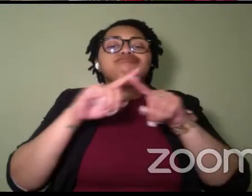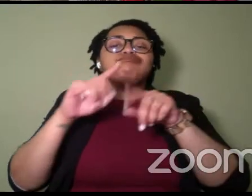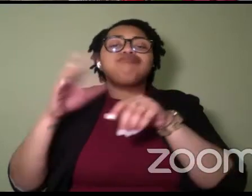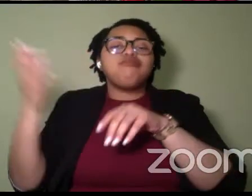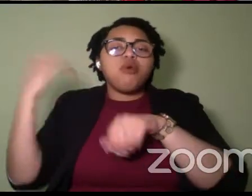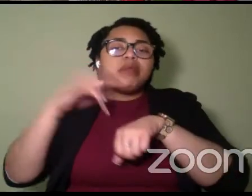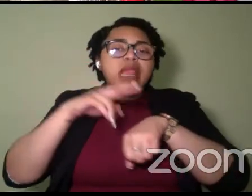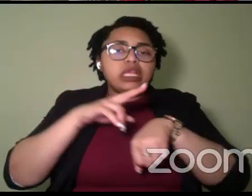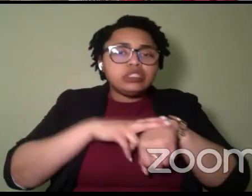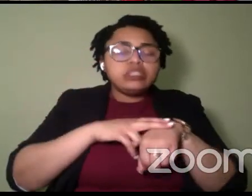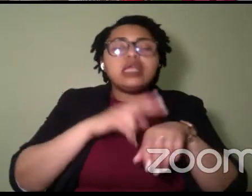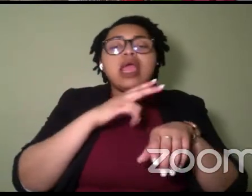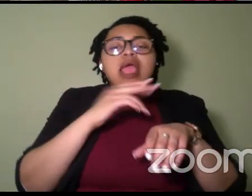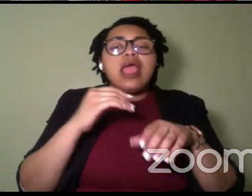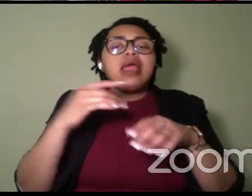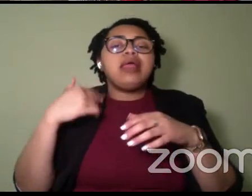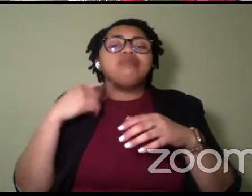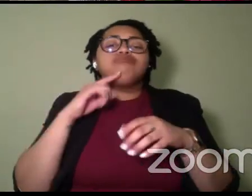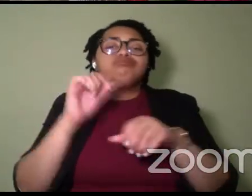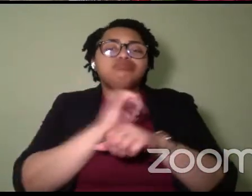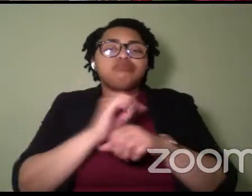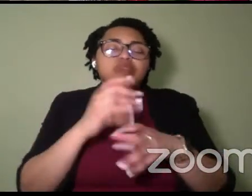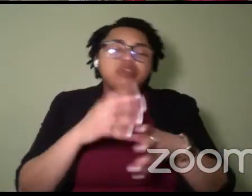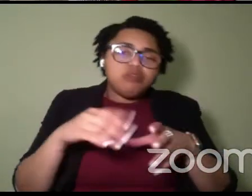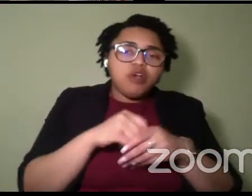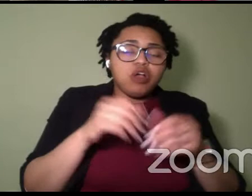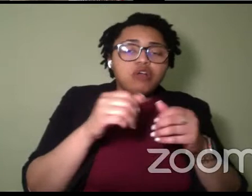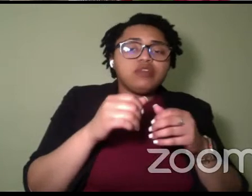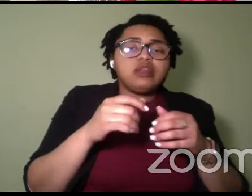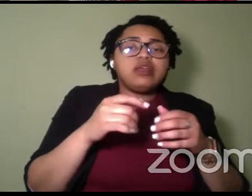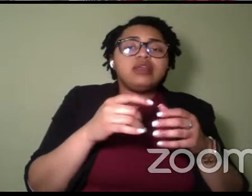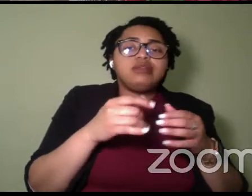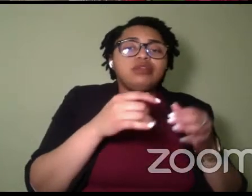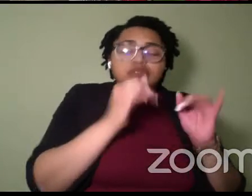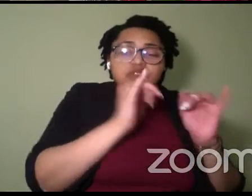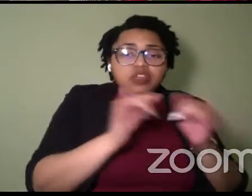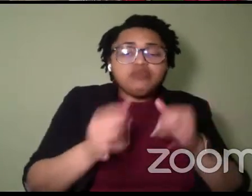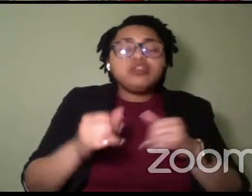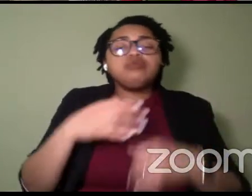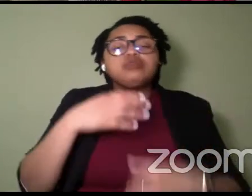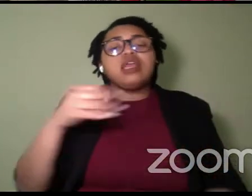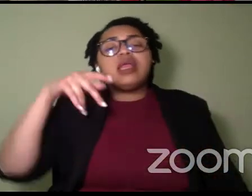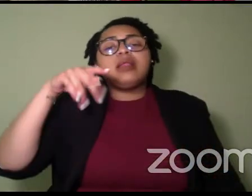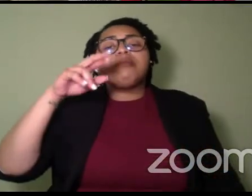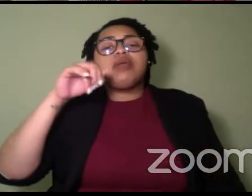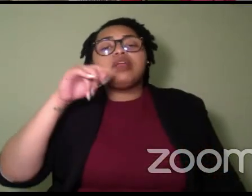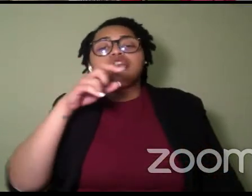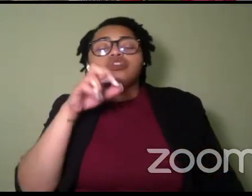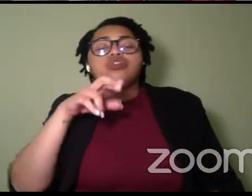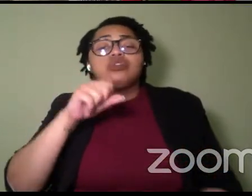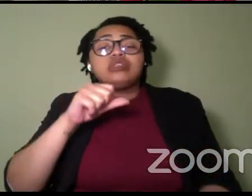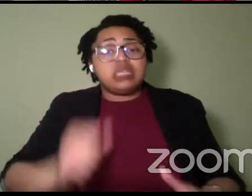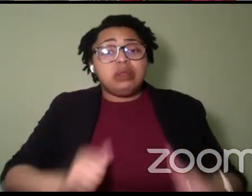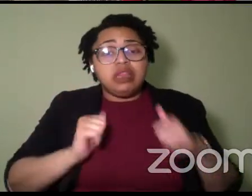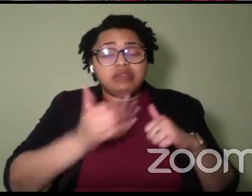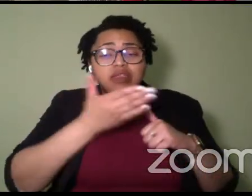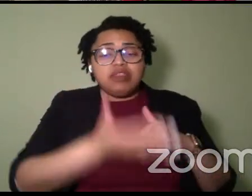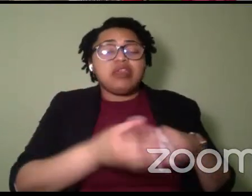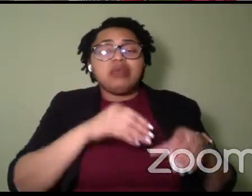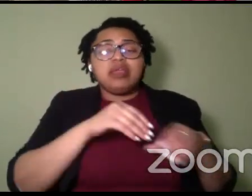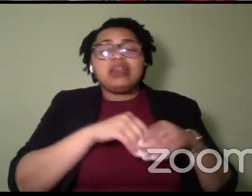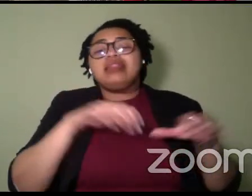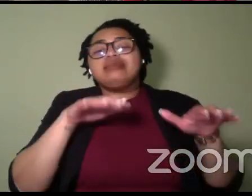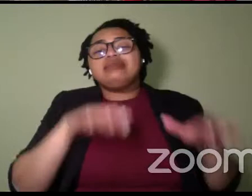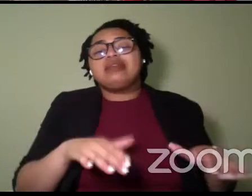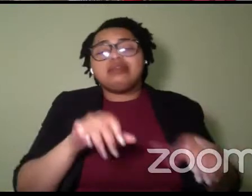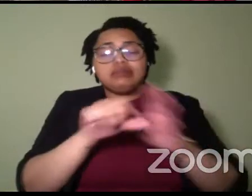practitioners and as individuals living in a settler state. And honestly, we're going to be talking about this a lot today.